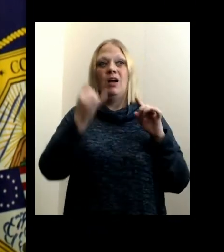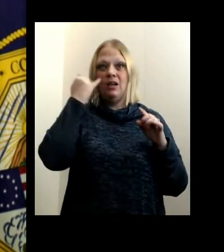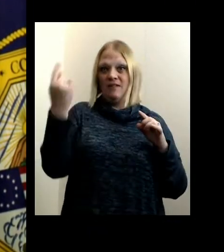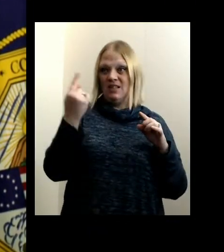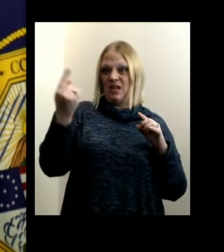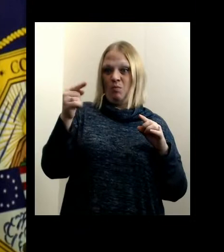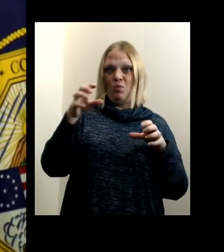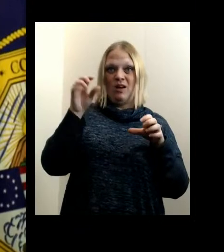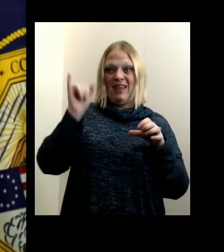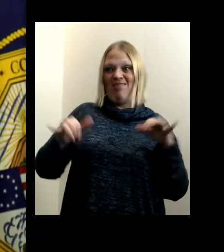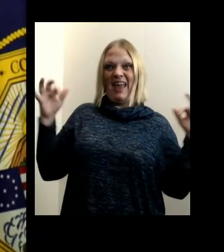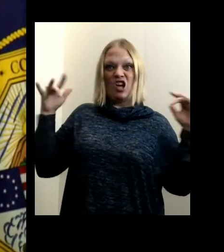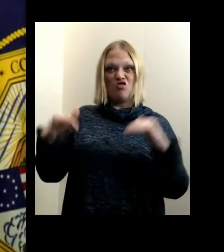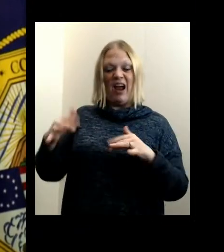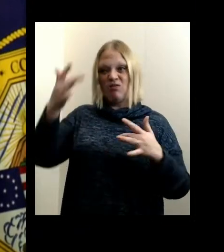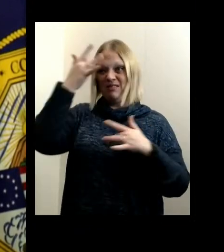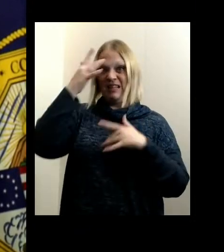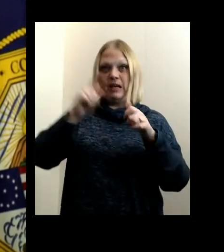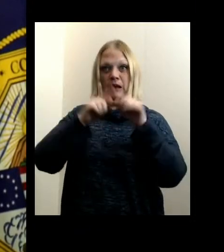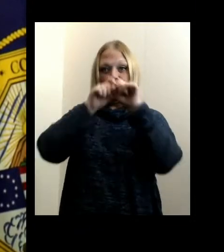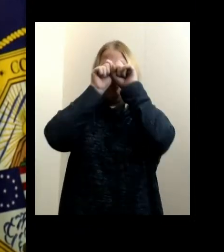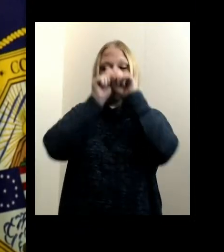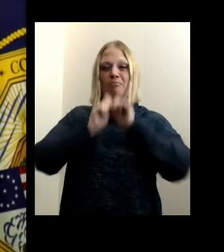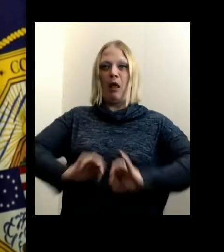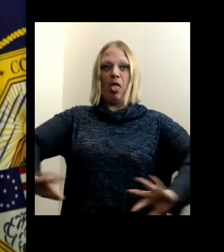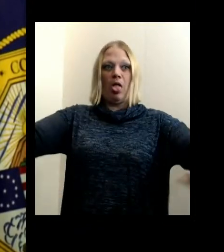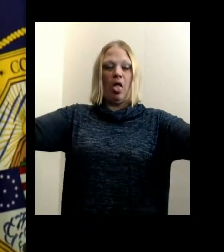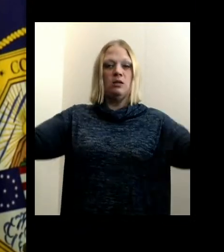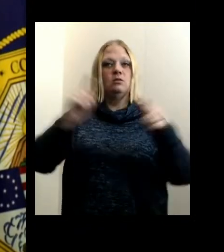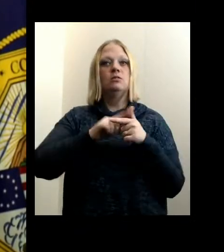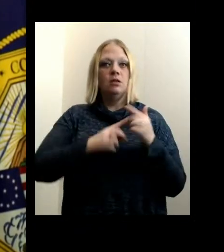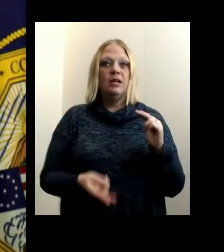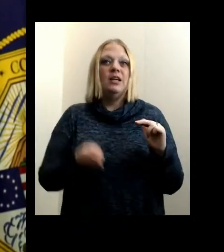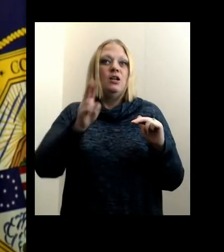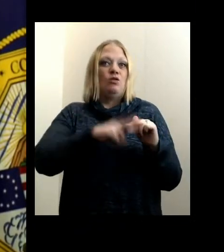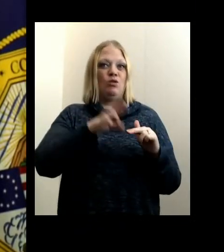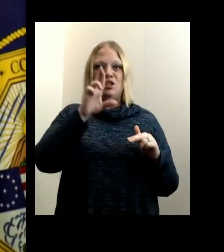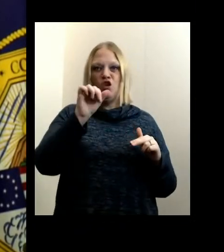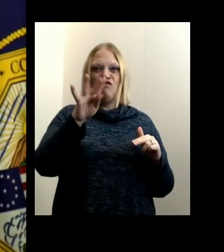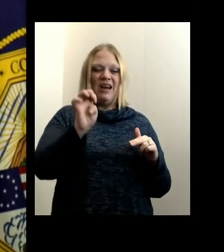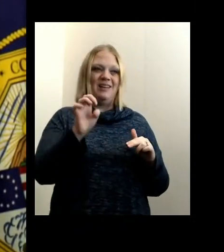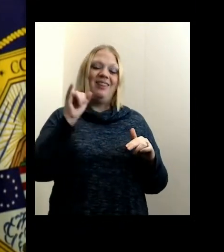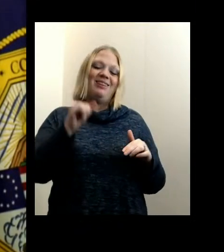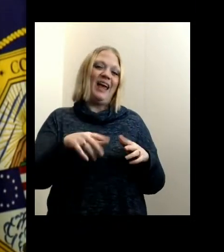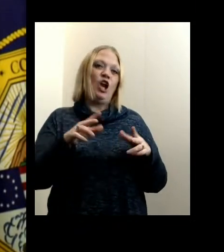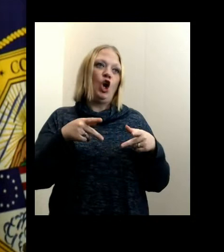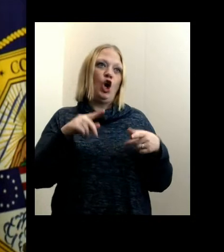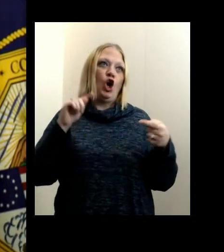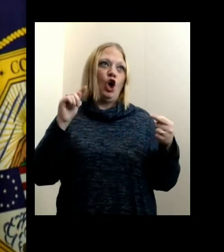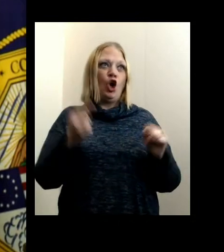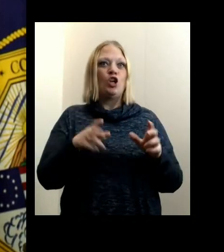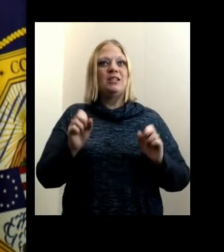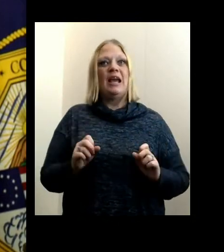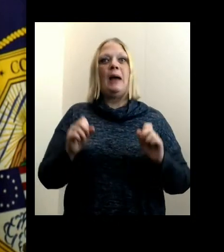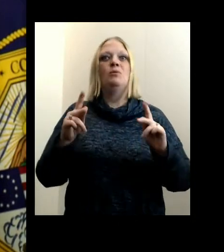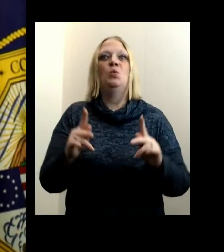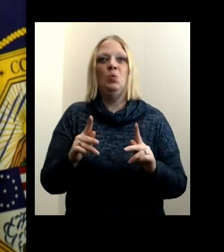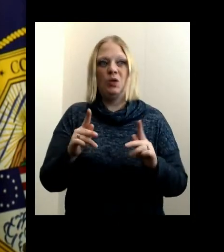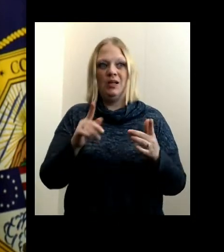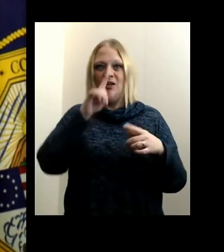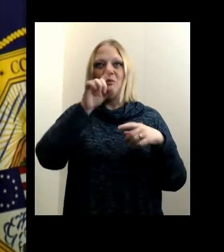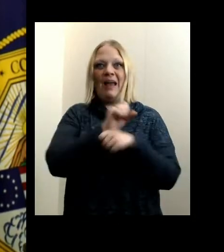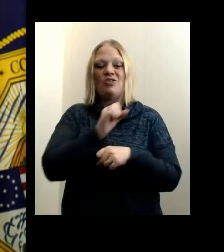crowd was sick and they passed it on to other individuals and only increased our rates, they're only hurting our opportunity to be able to actually get people in the